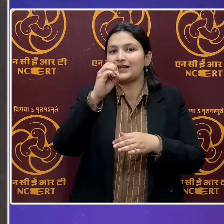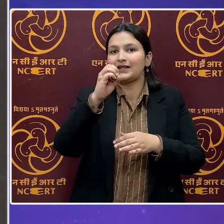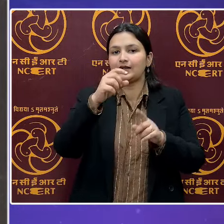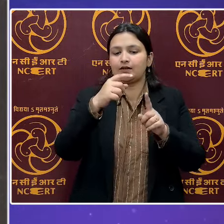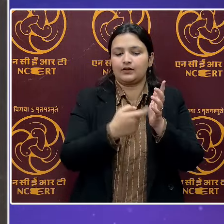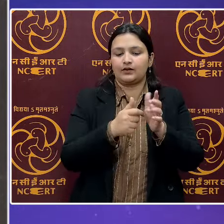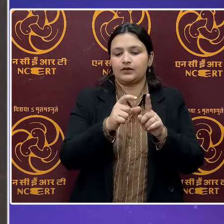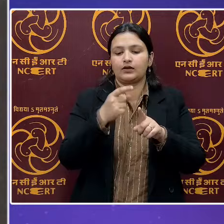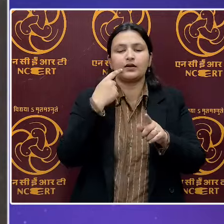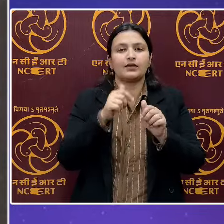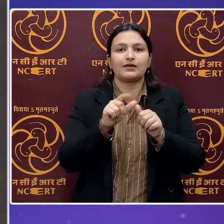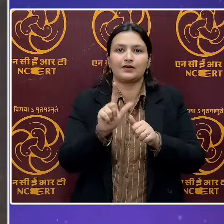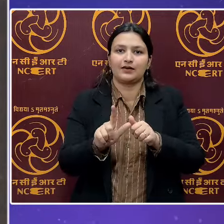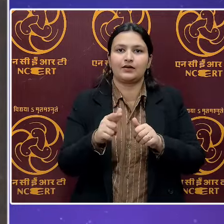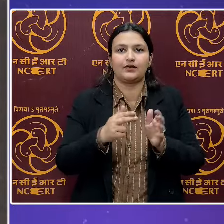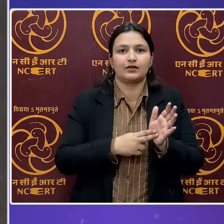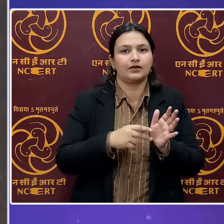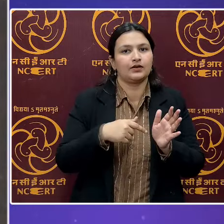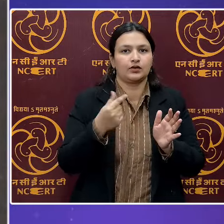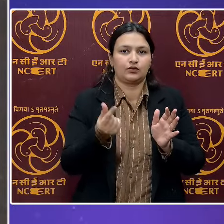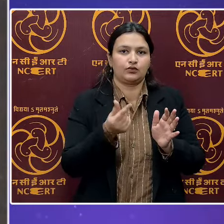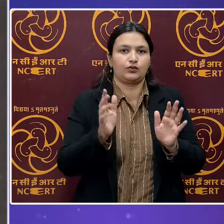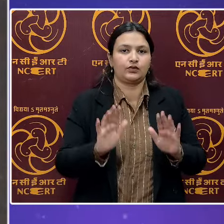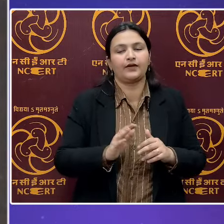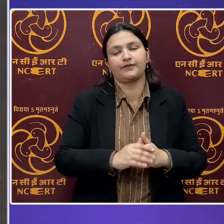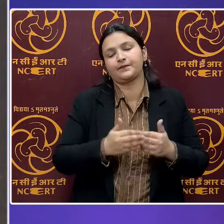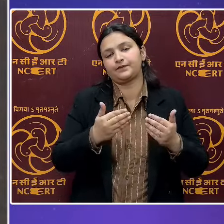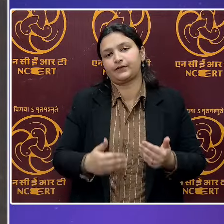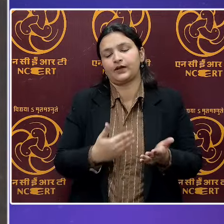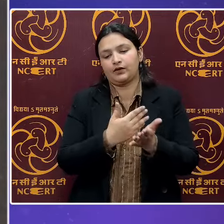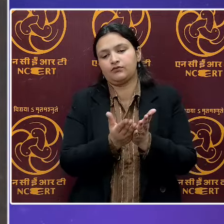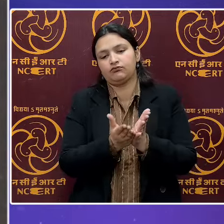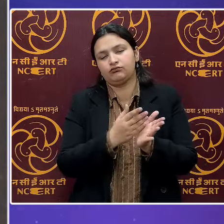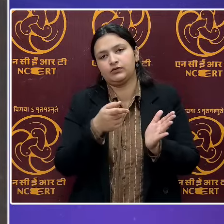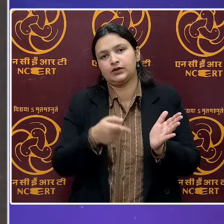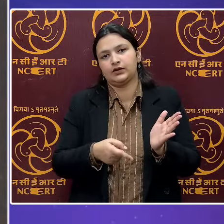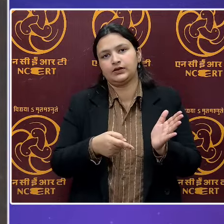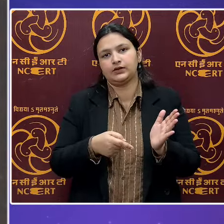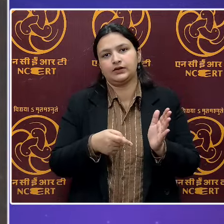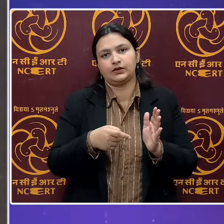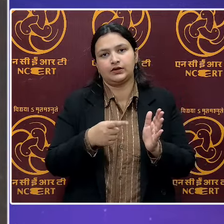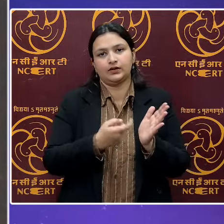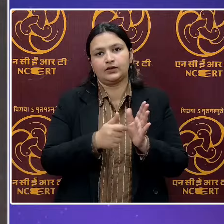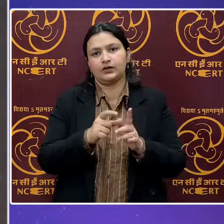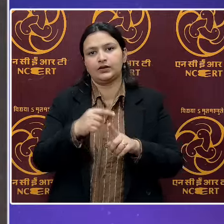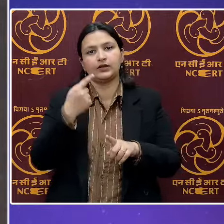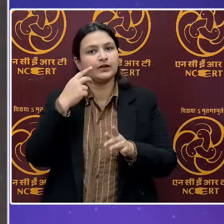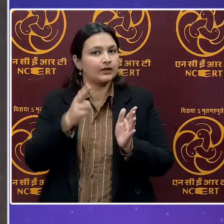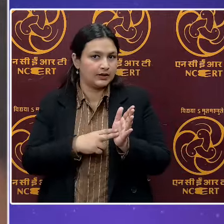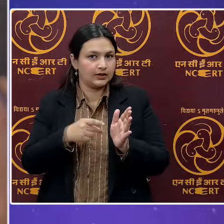here, angular frequency omega will be equal to 2 pi radian